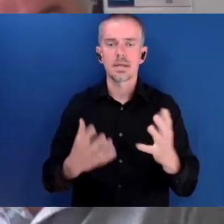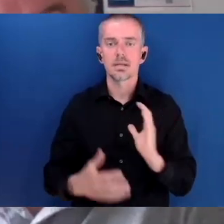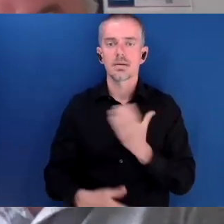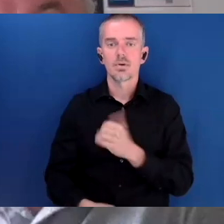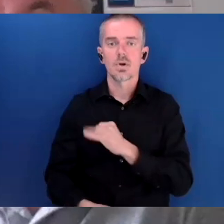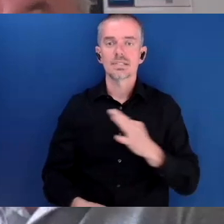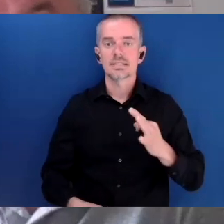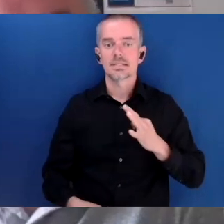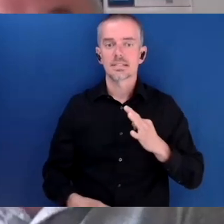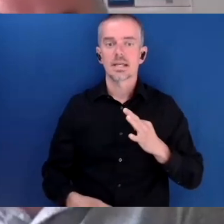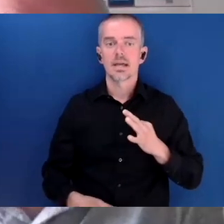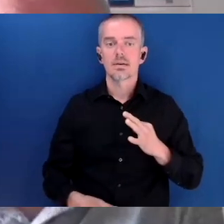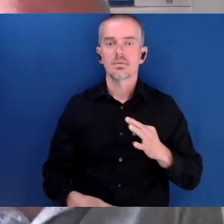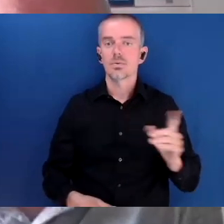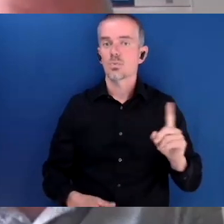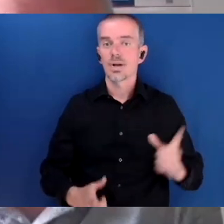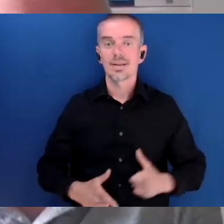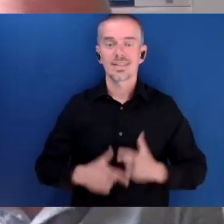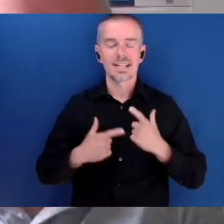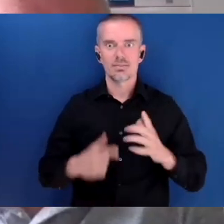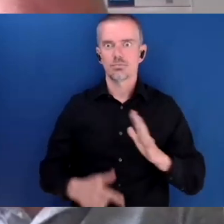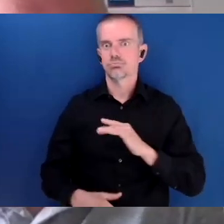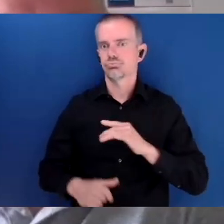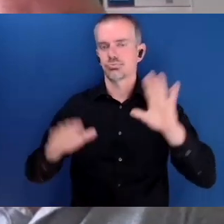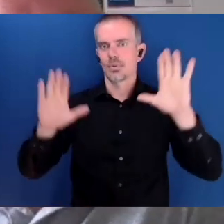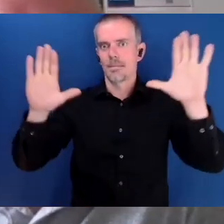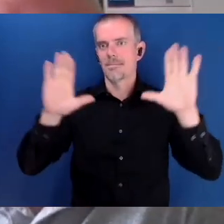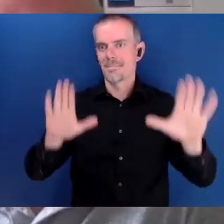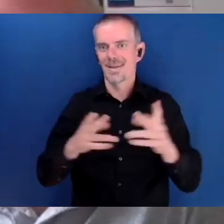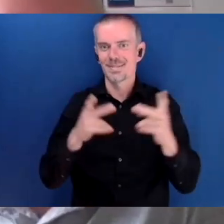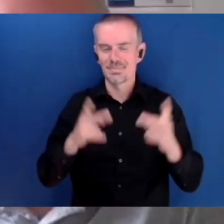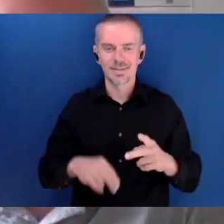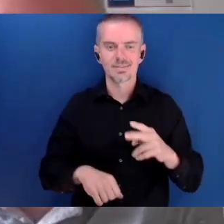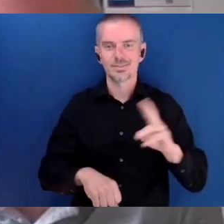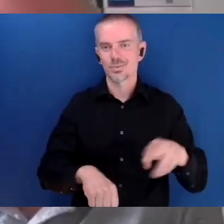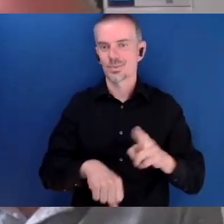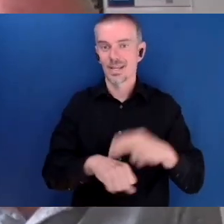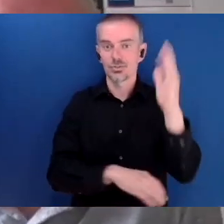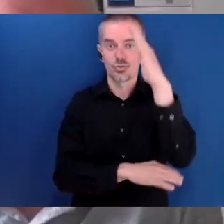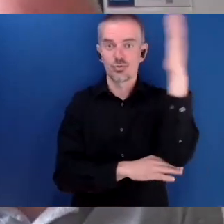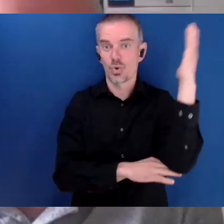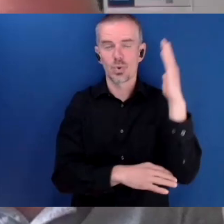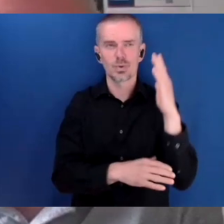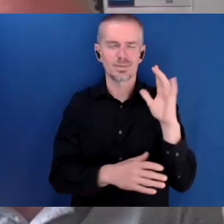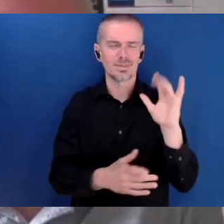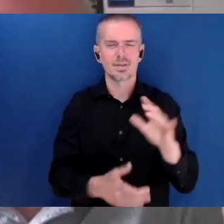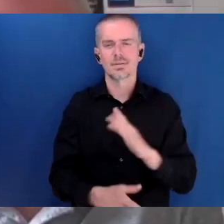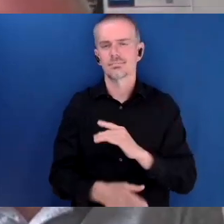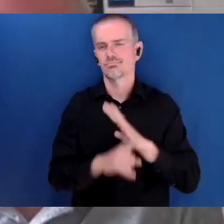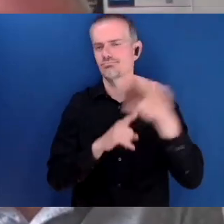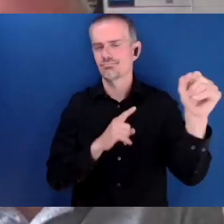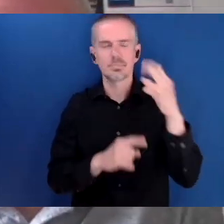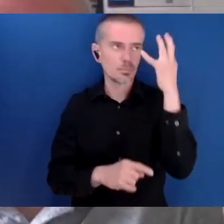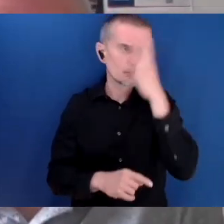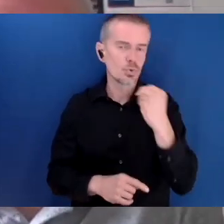are located in really amazing places to live. So our national forests are some of the most beautiful lands